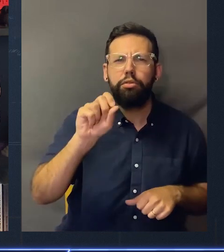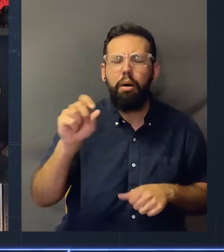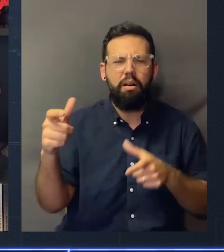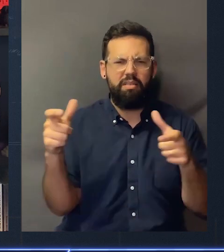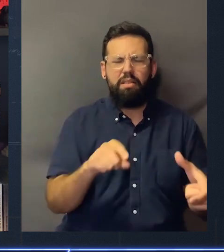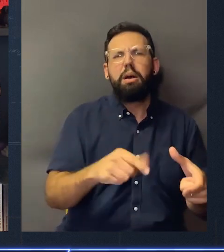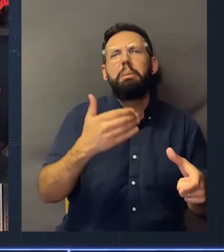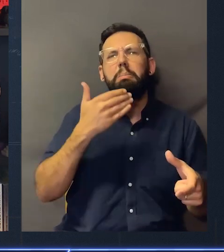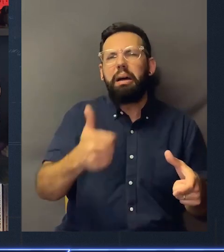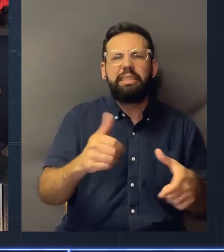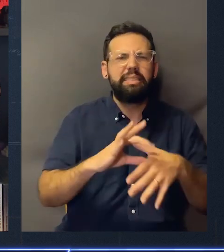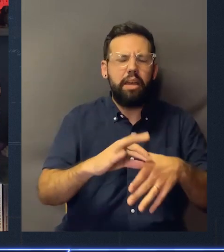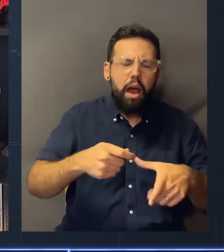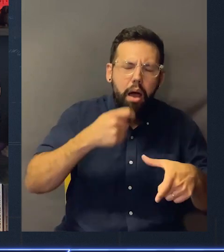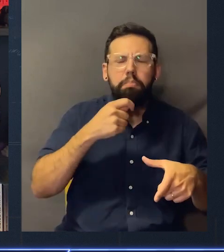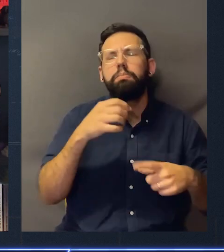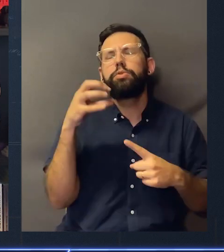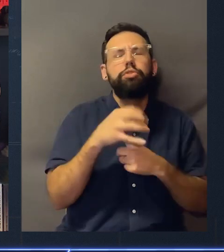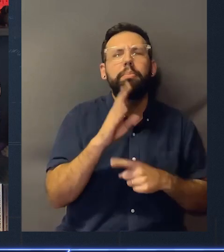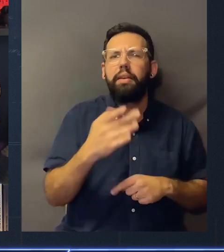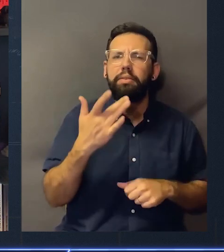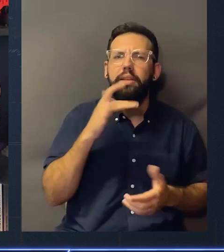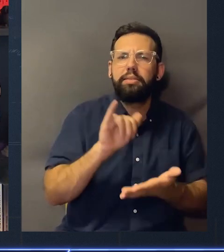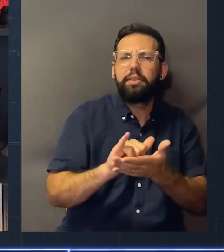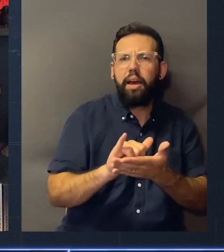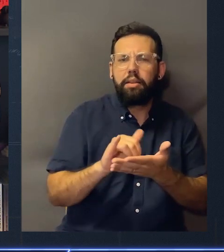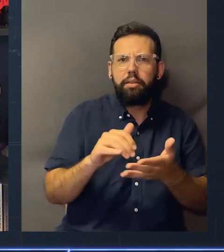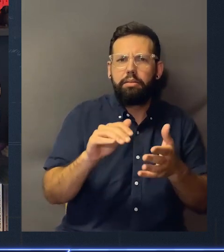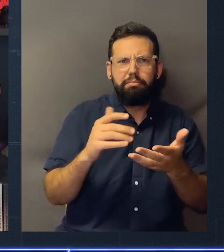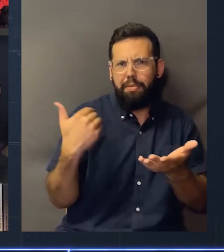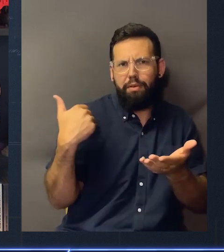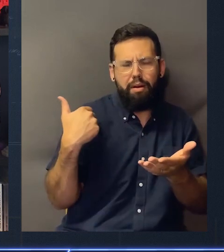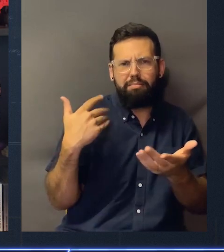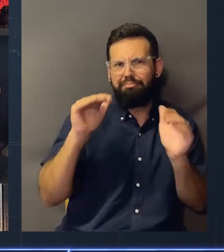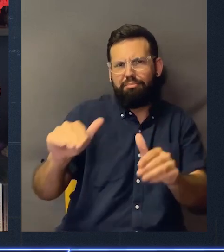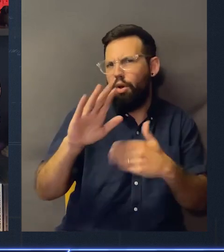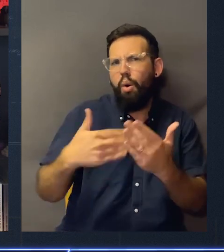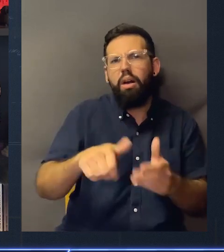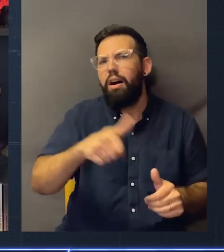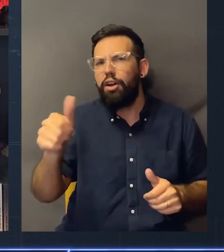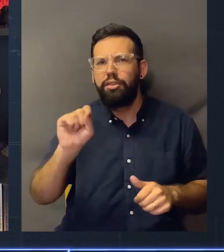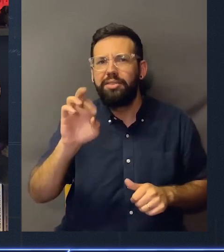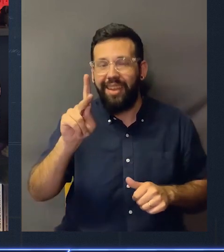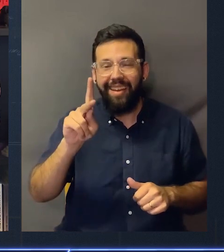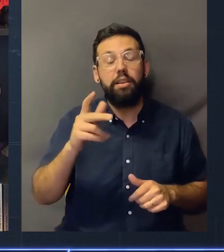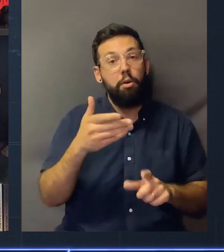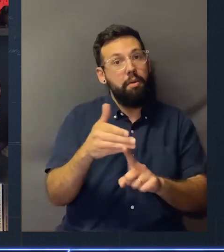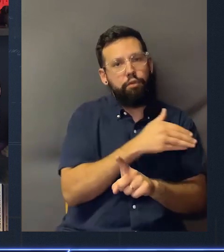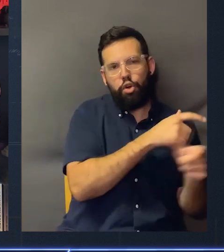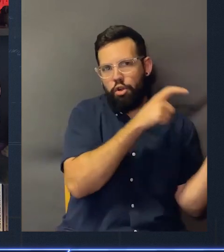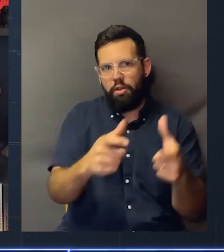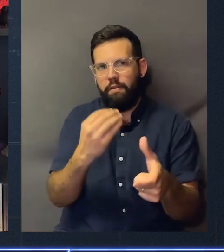good. I quickly get on my phone, actually, while we're waiting for the dinner to show up. Turns out people actually have fallen